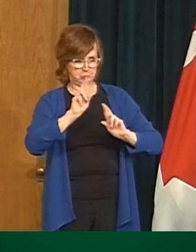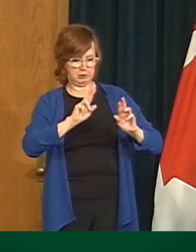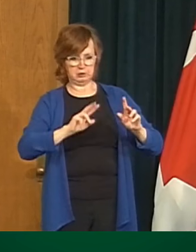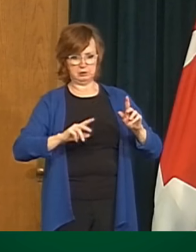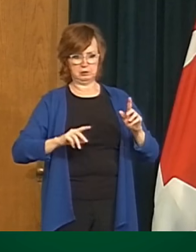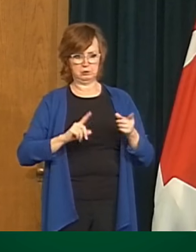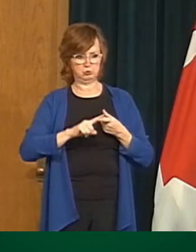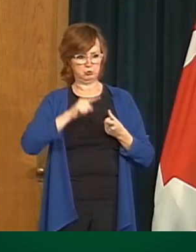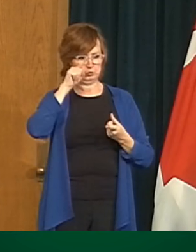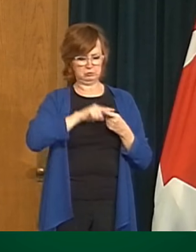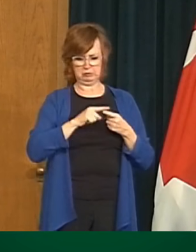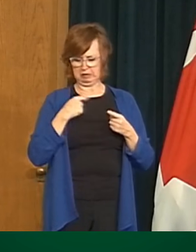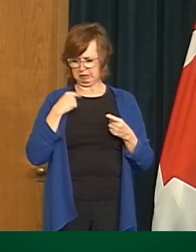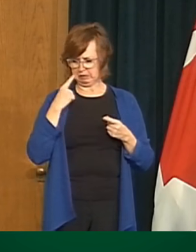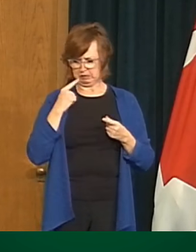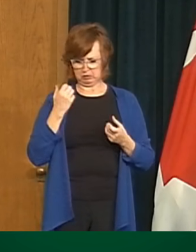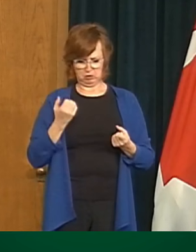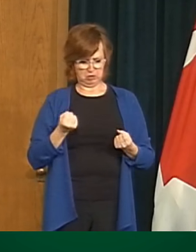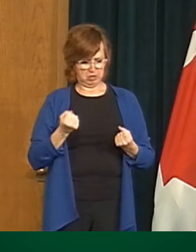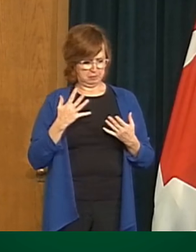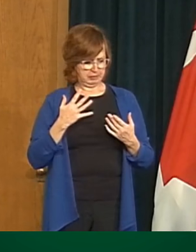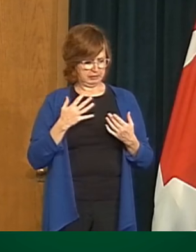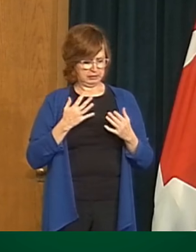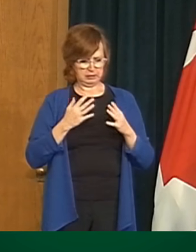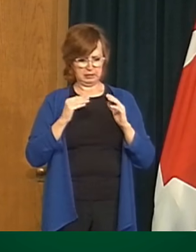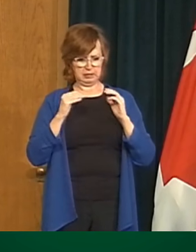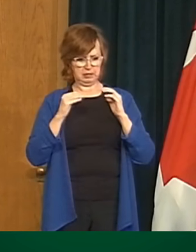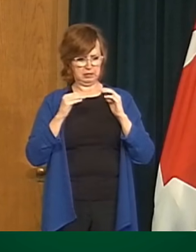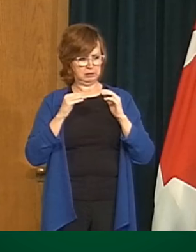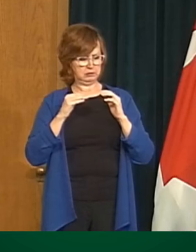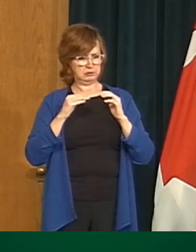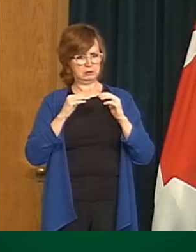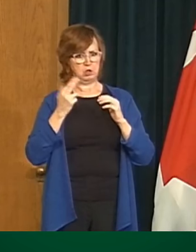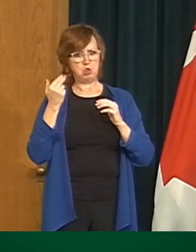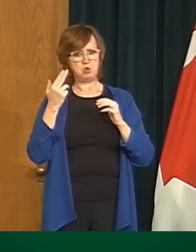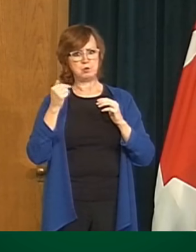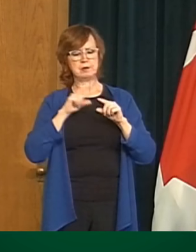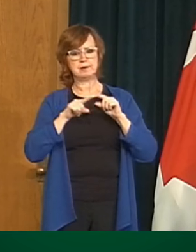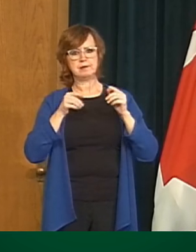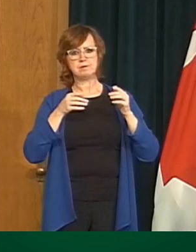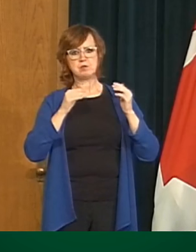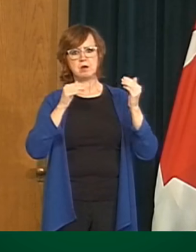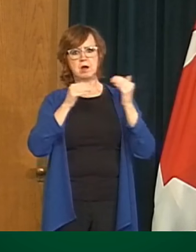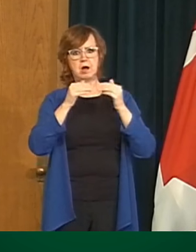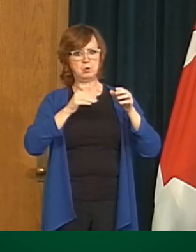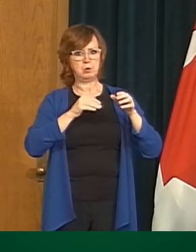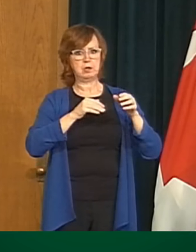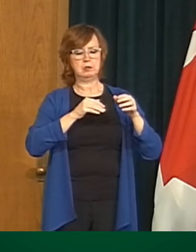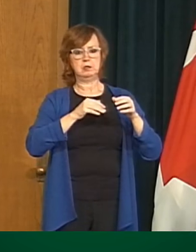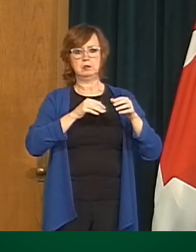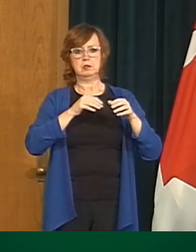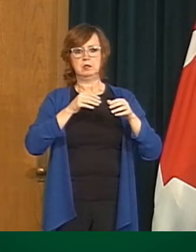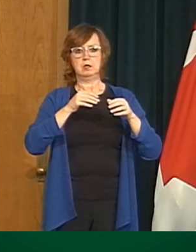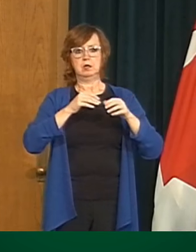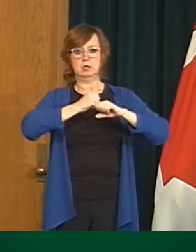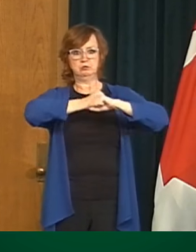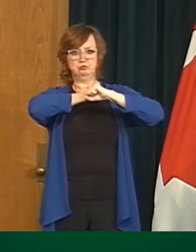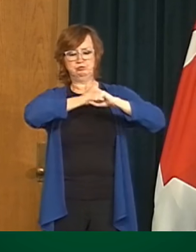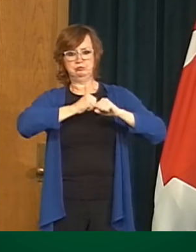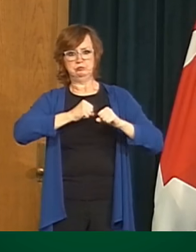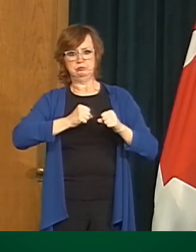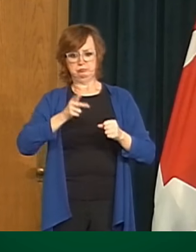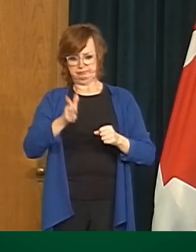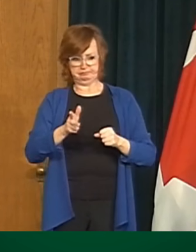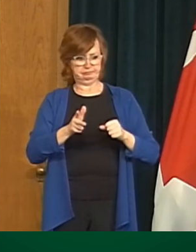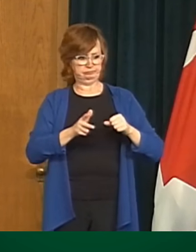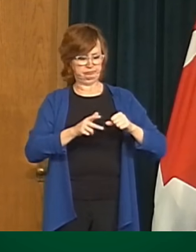believe, 13 check stops that we have up and running throughout the north, but much of it focused in on travel in